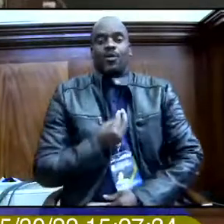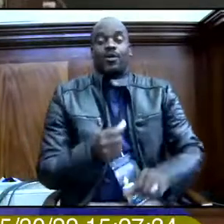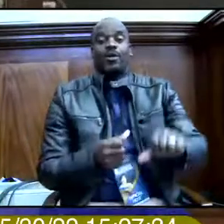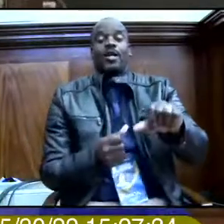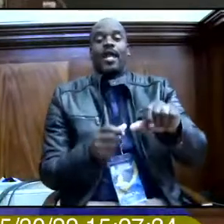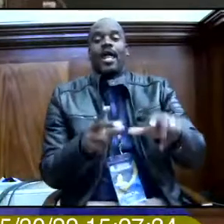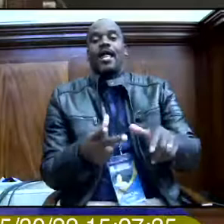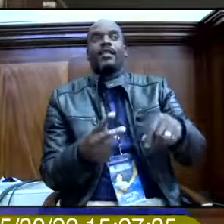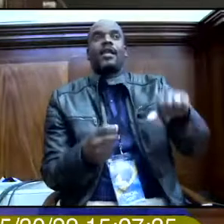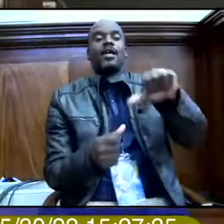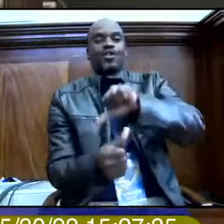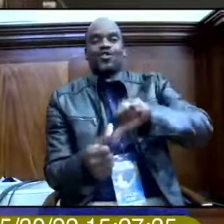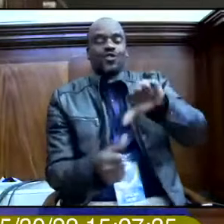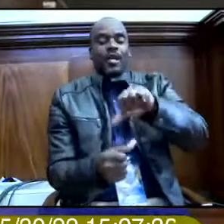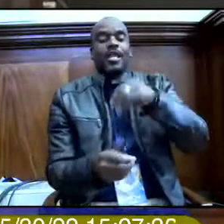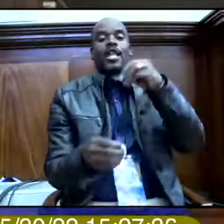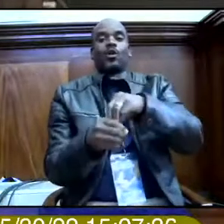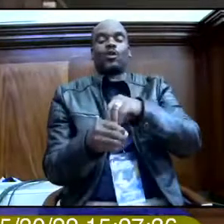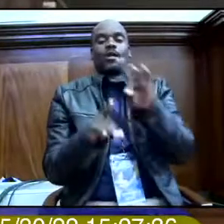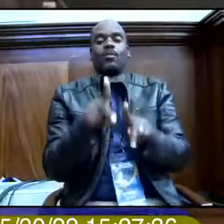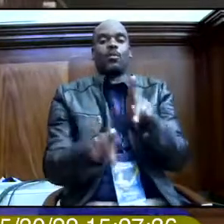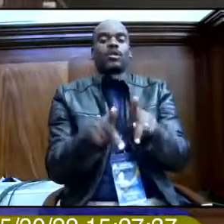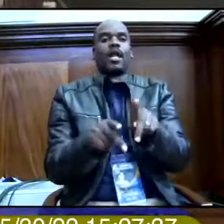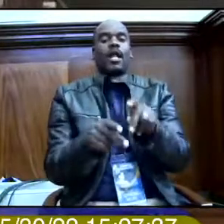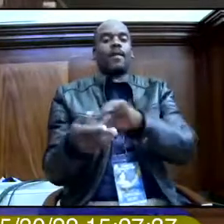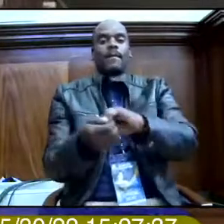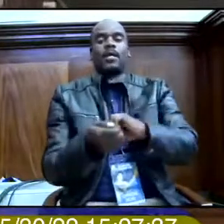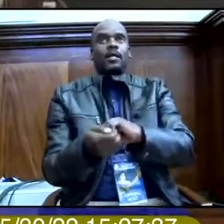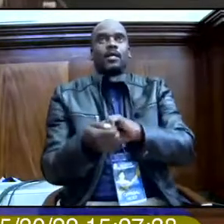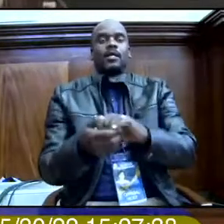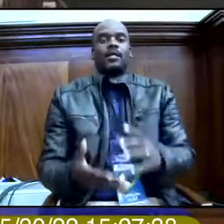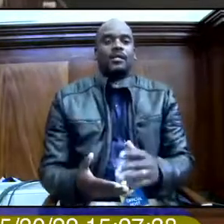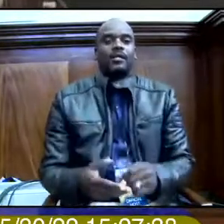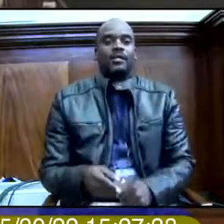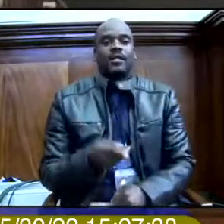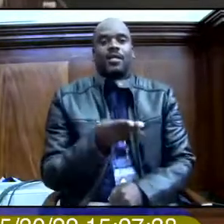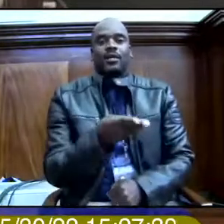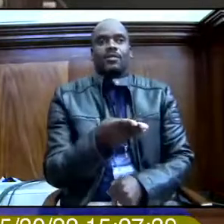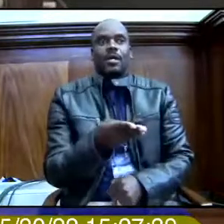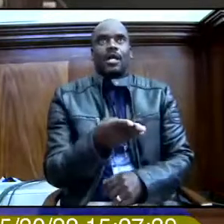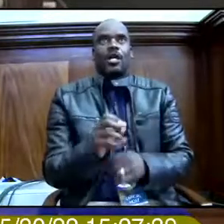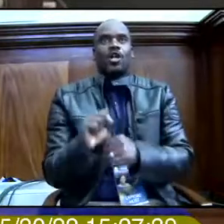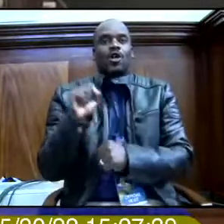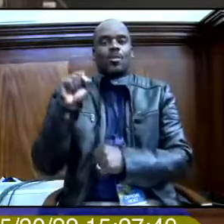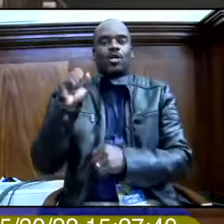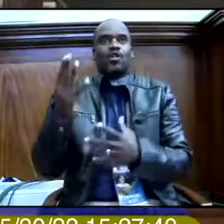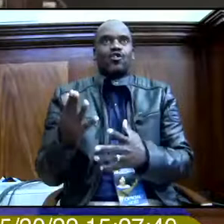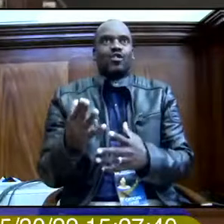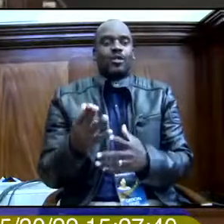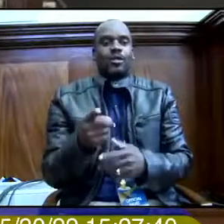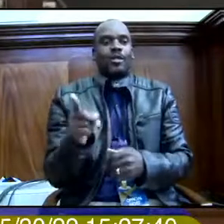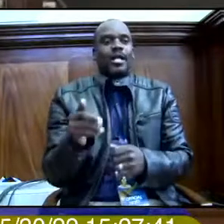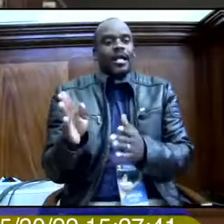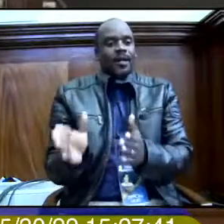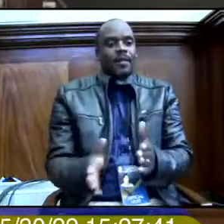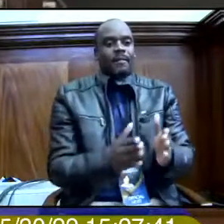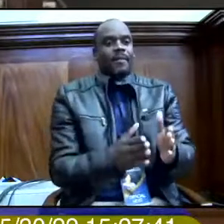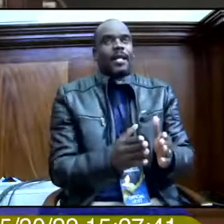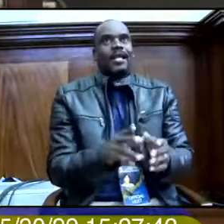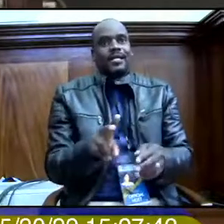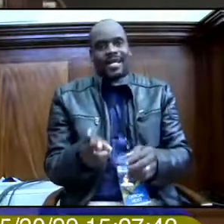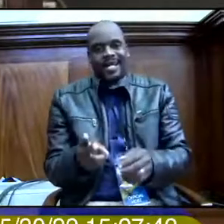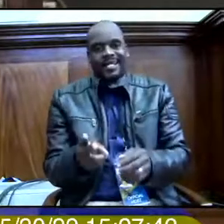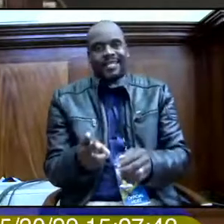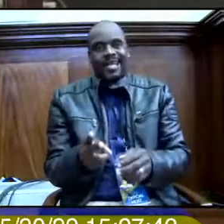including political parties their banks and other corporations should be placed under public